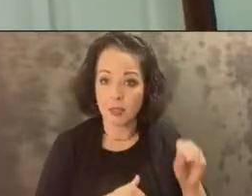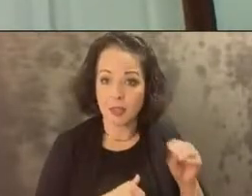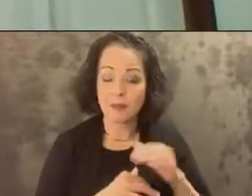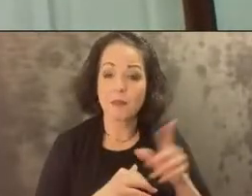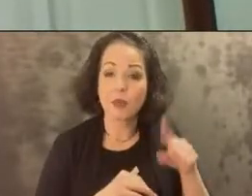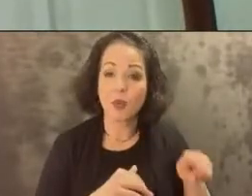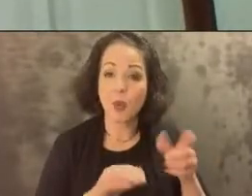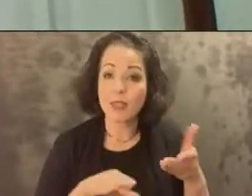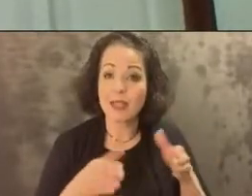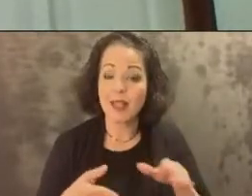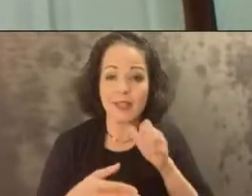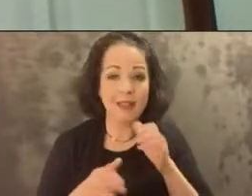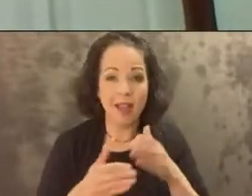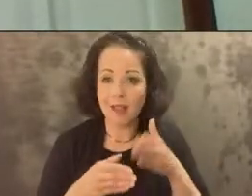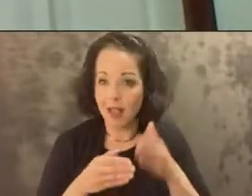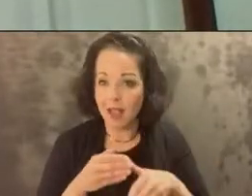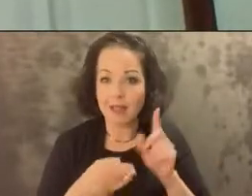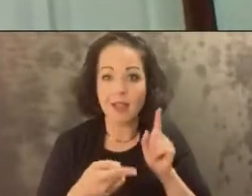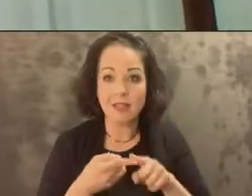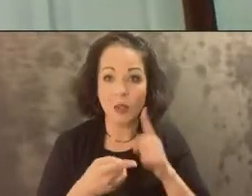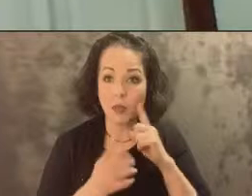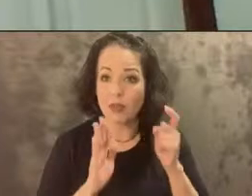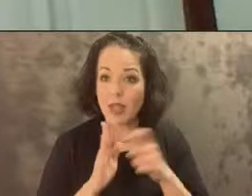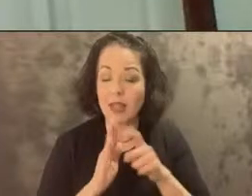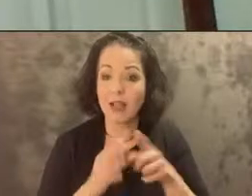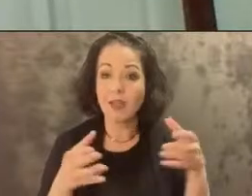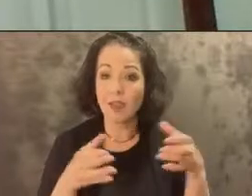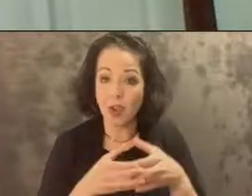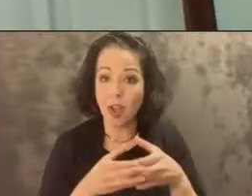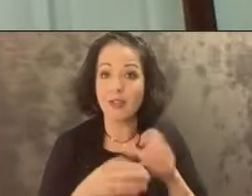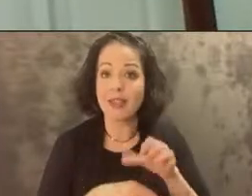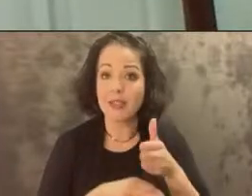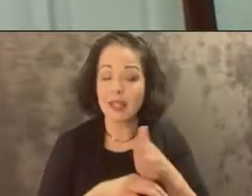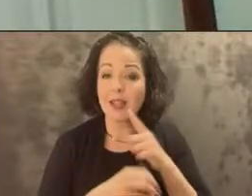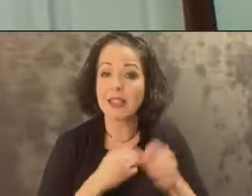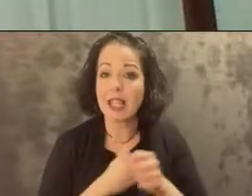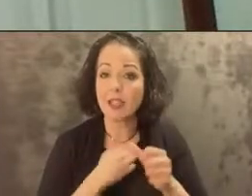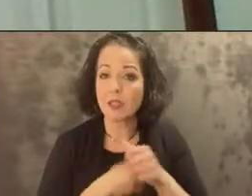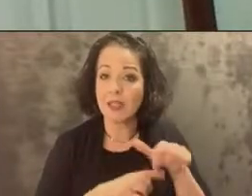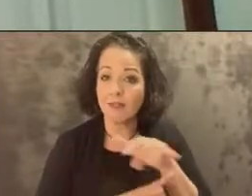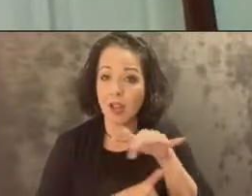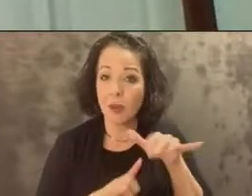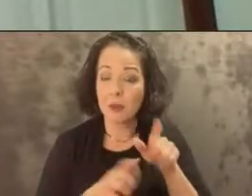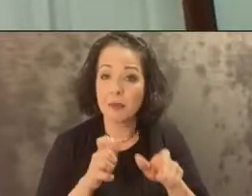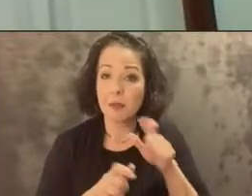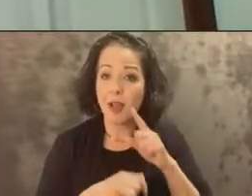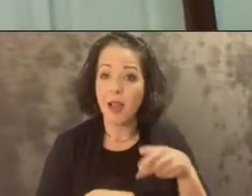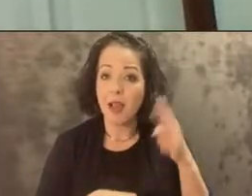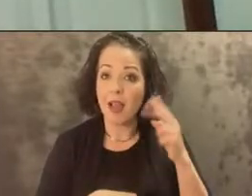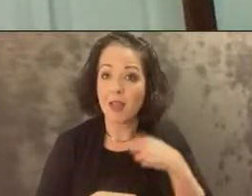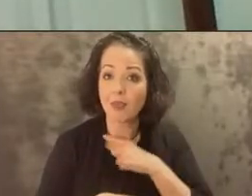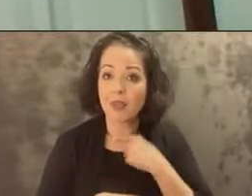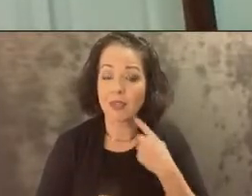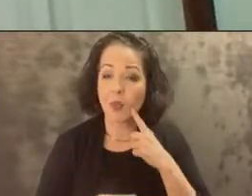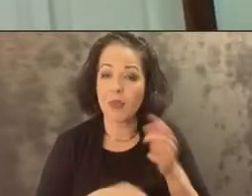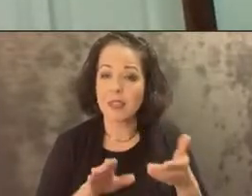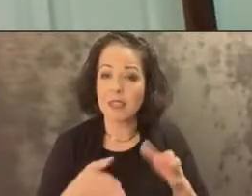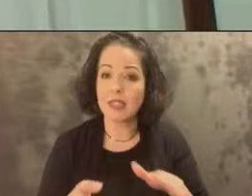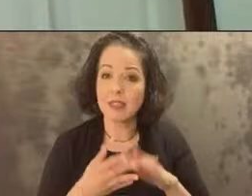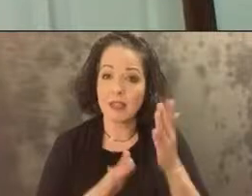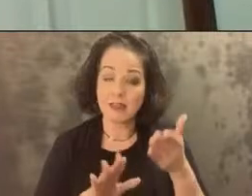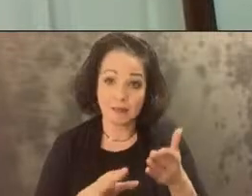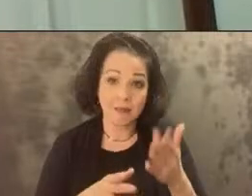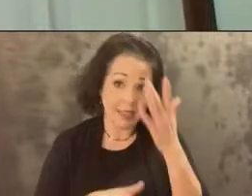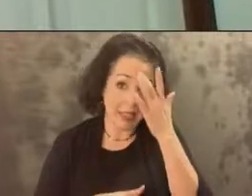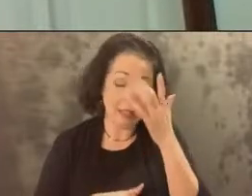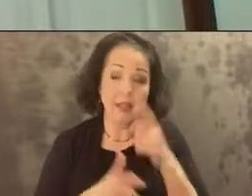deaths will not end unless we recognize that congregate settings are dangerous environments where individuals are put at high risk of disease and death. Efforts to prevent